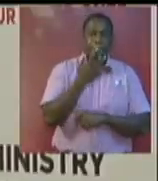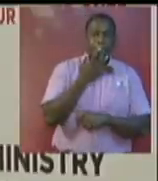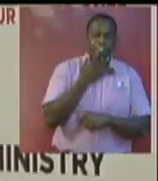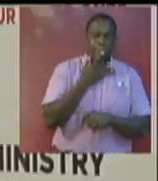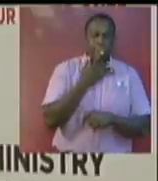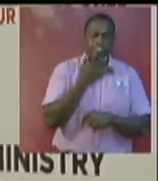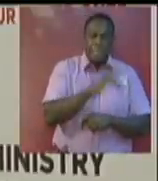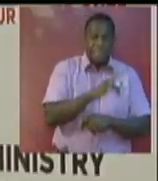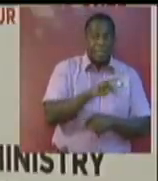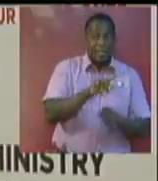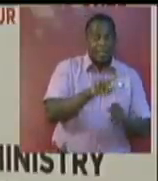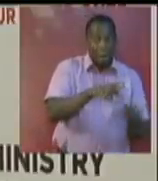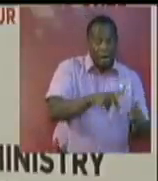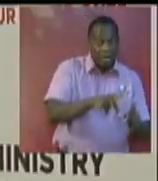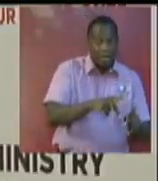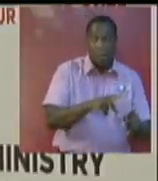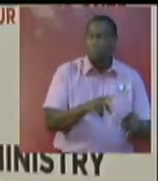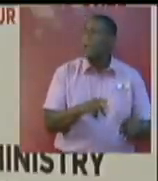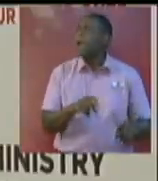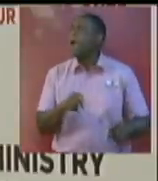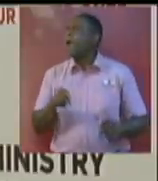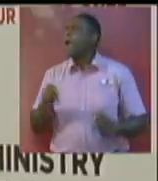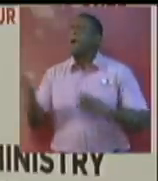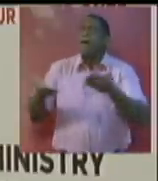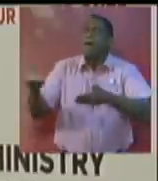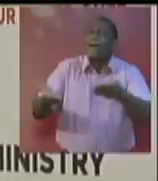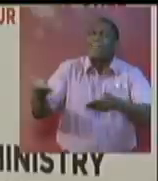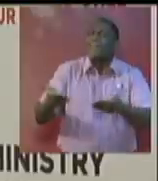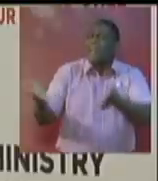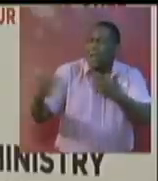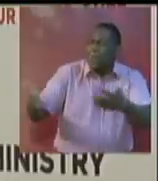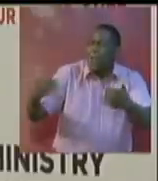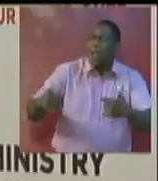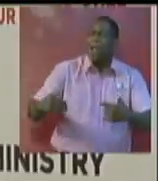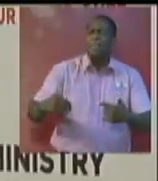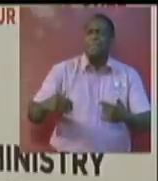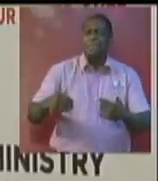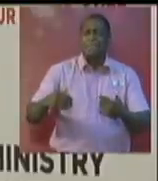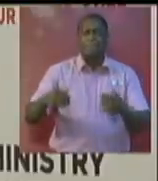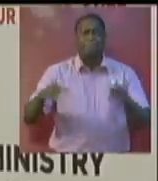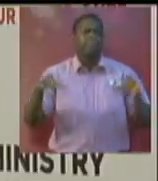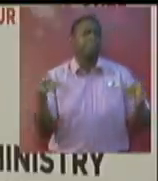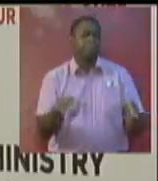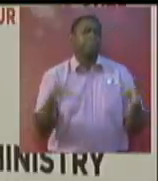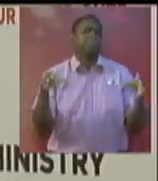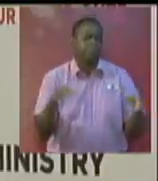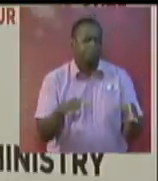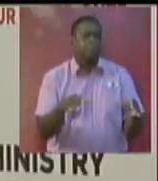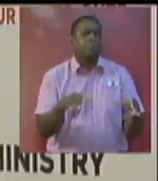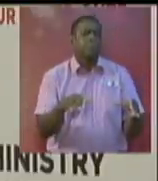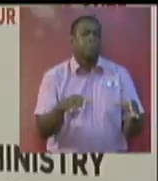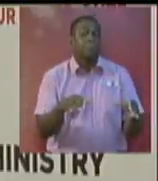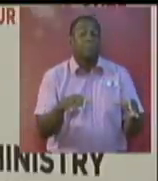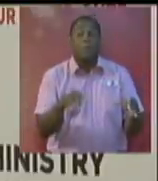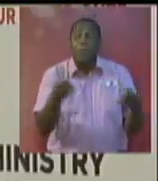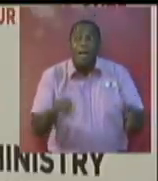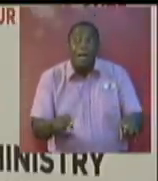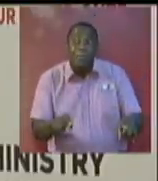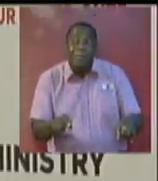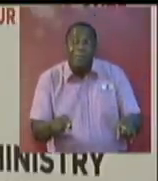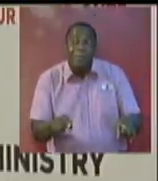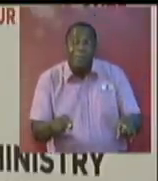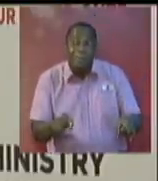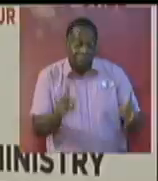health measures. But in this particular instance, when they got together, everything went out the window. Social distancing went out the